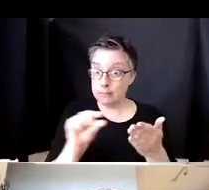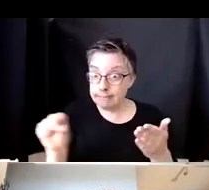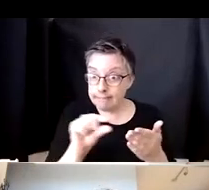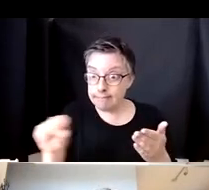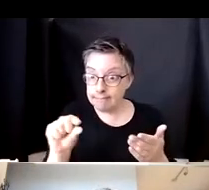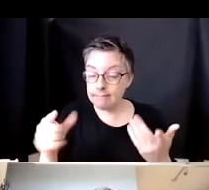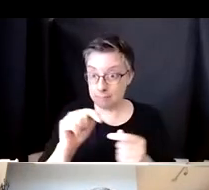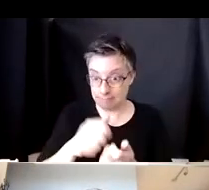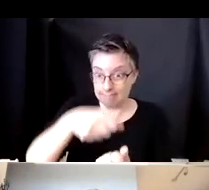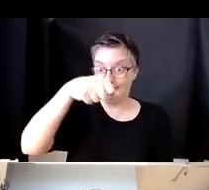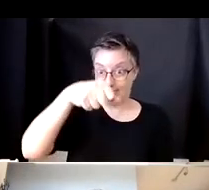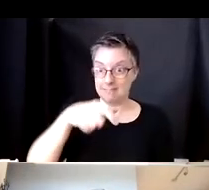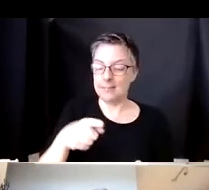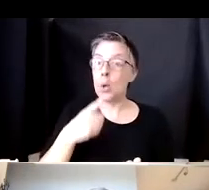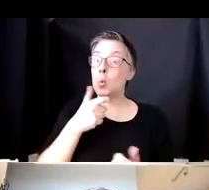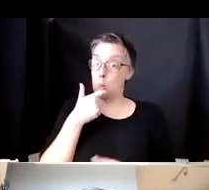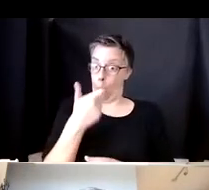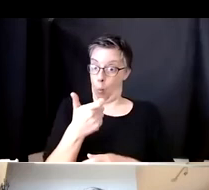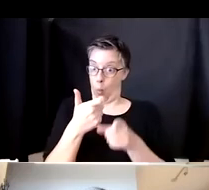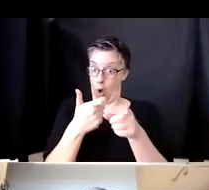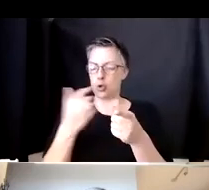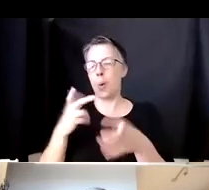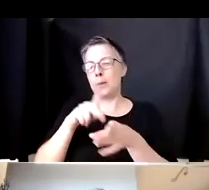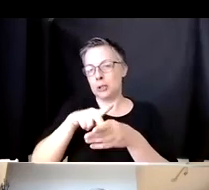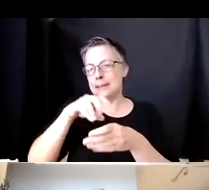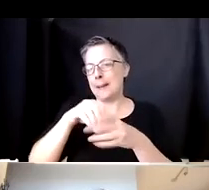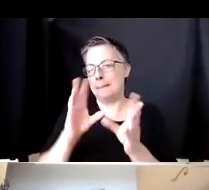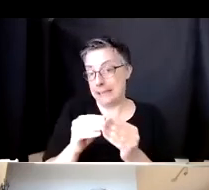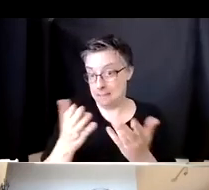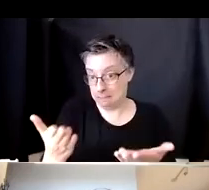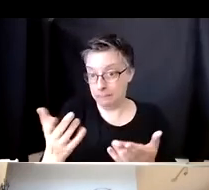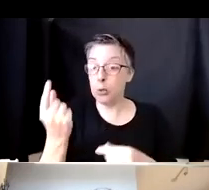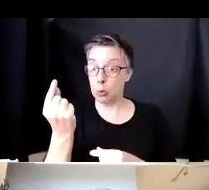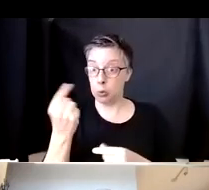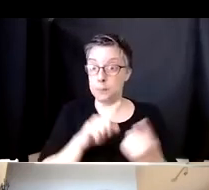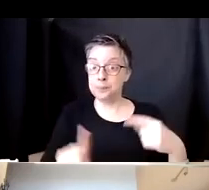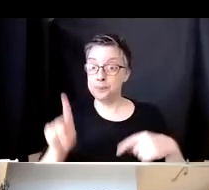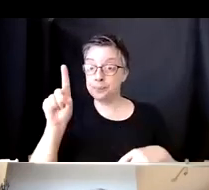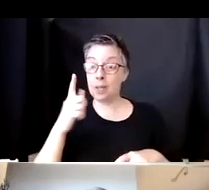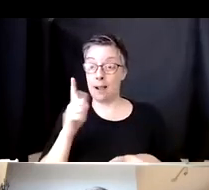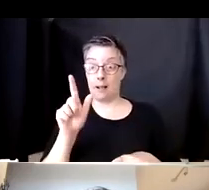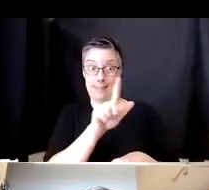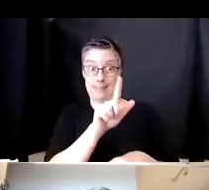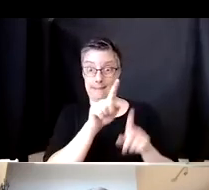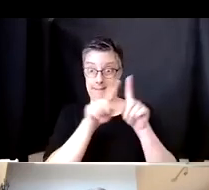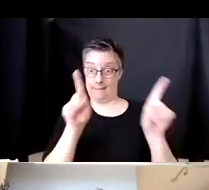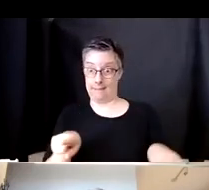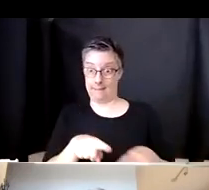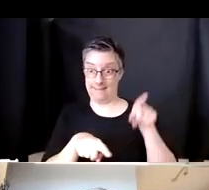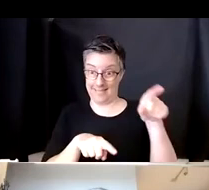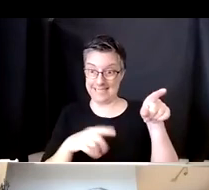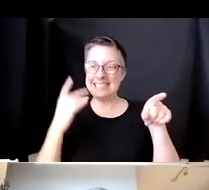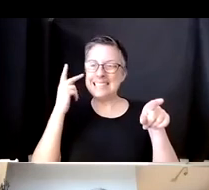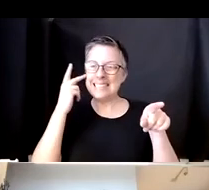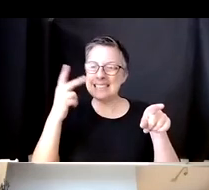as someone watching a webinar or participating in a Zoom meeting, you'll want to go up to the upper left-hand side of your screen where the Preferences